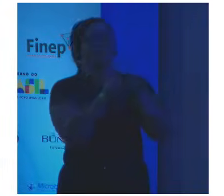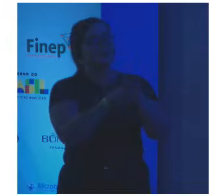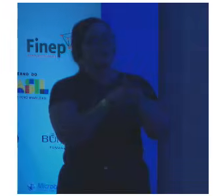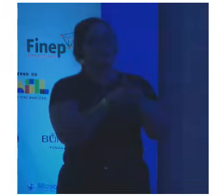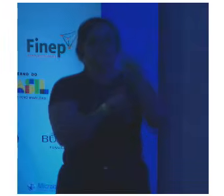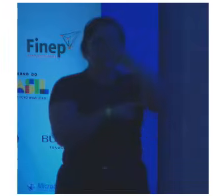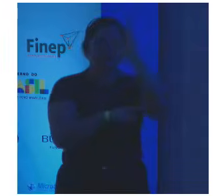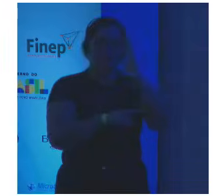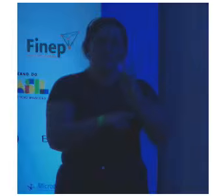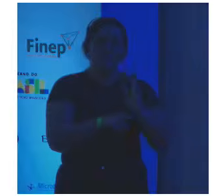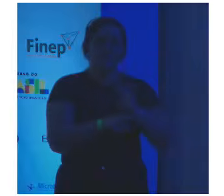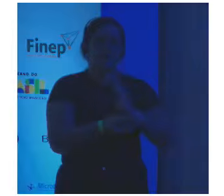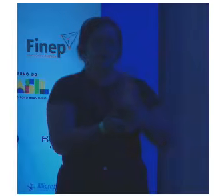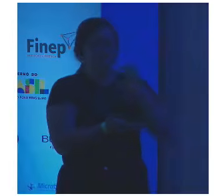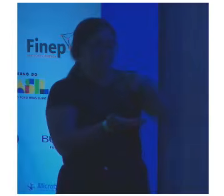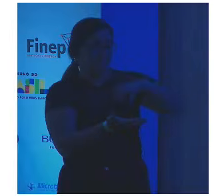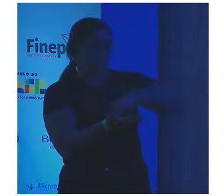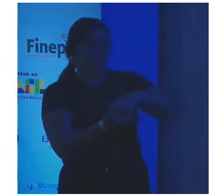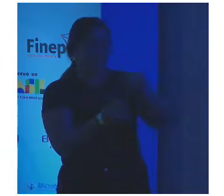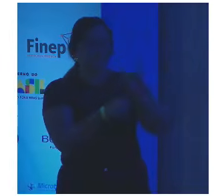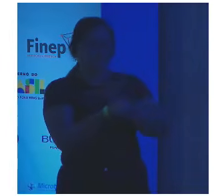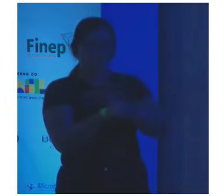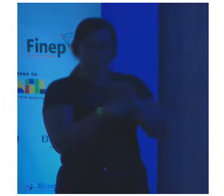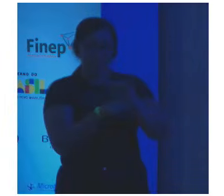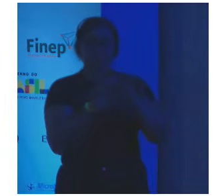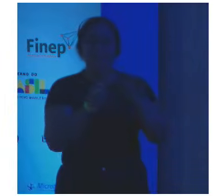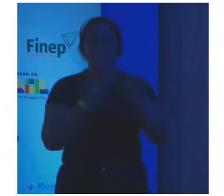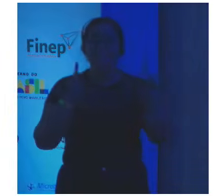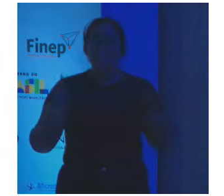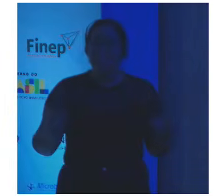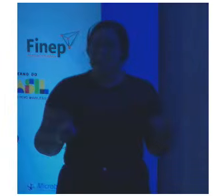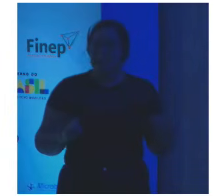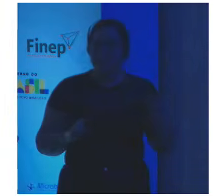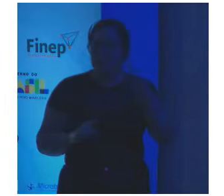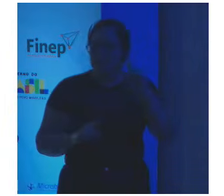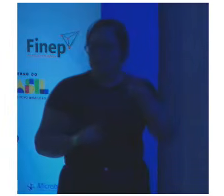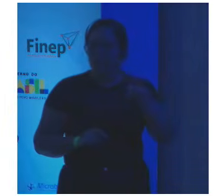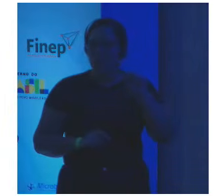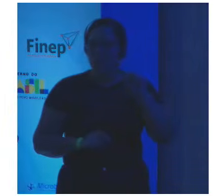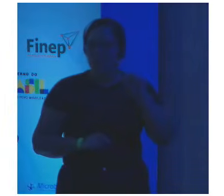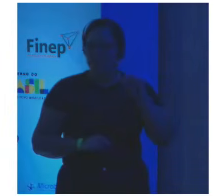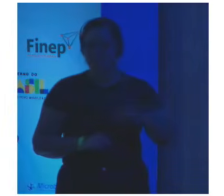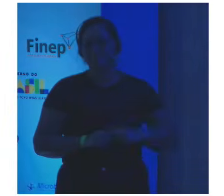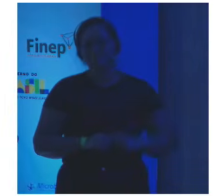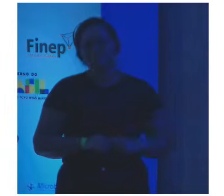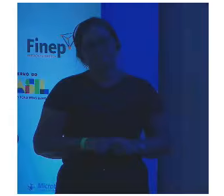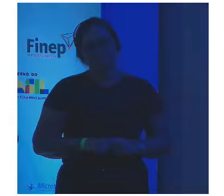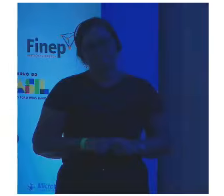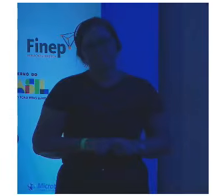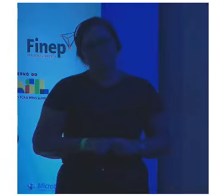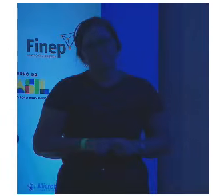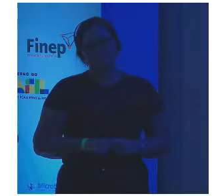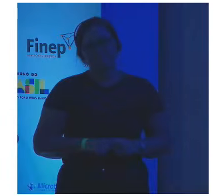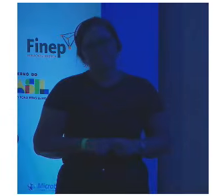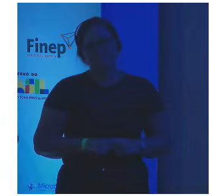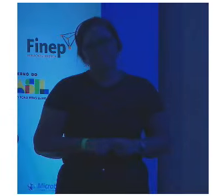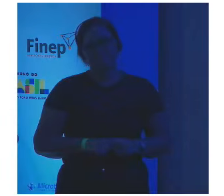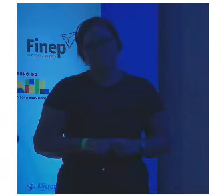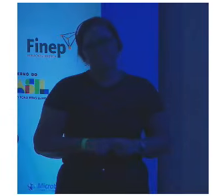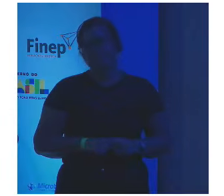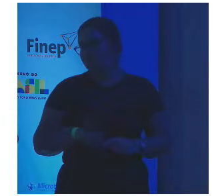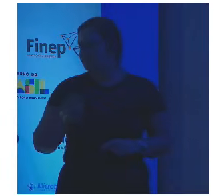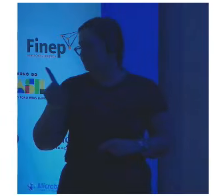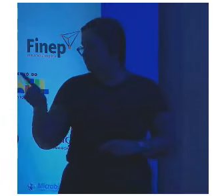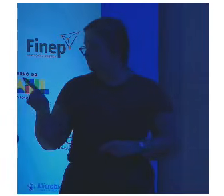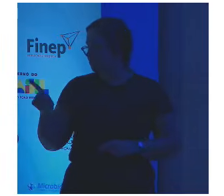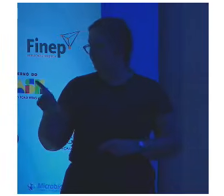strategy. But the thing is that it has been completely destroyed by